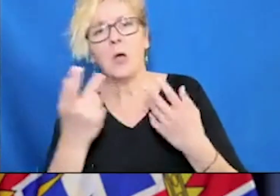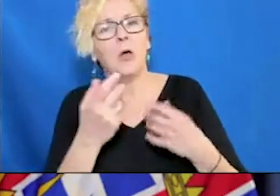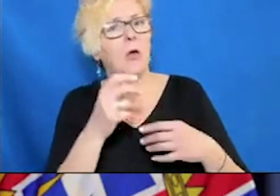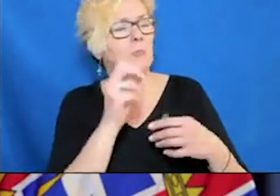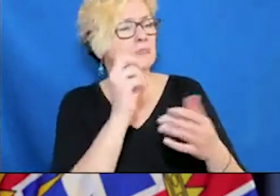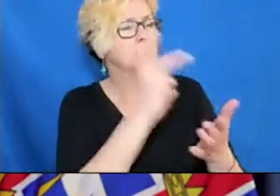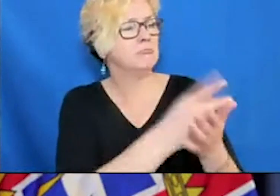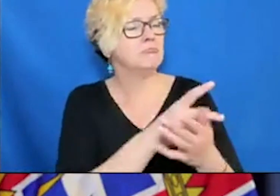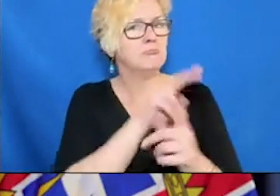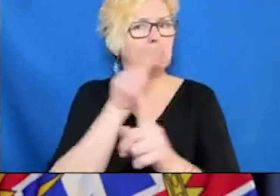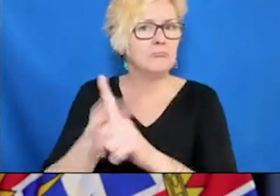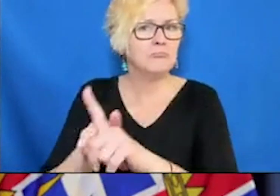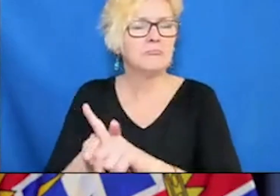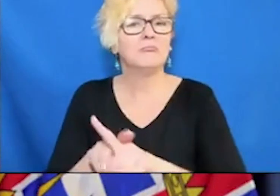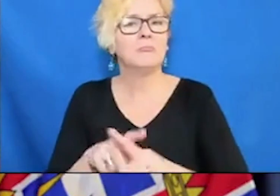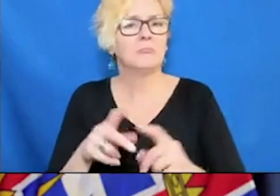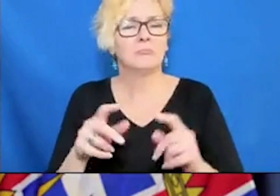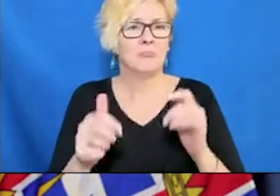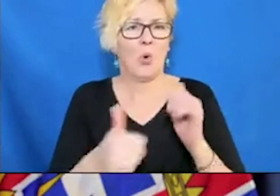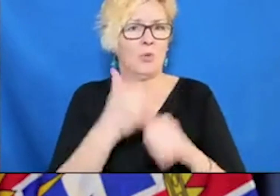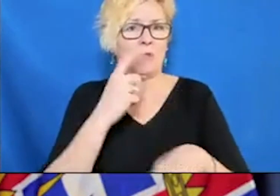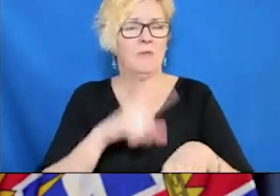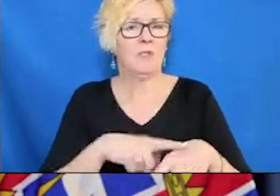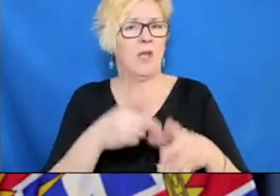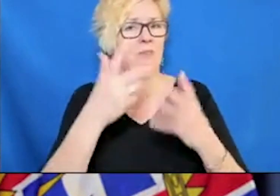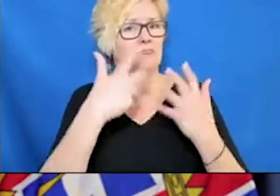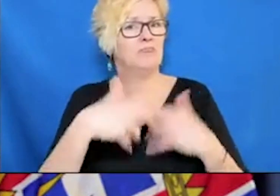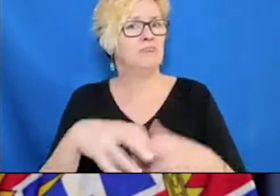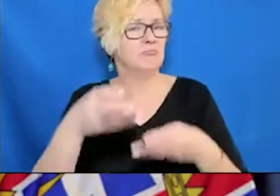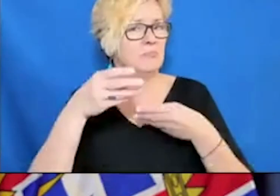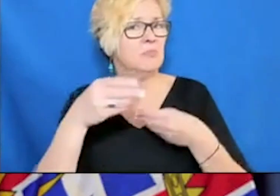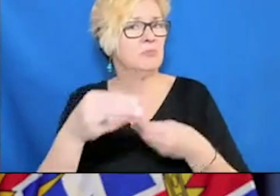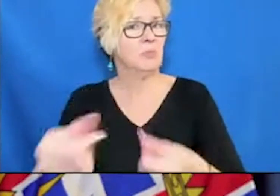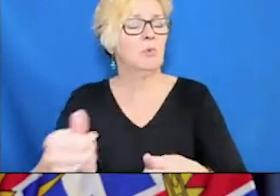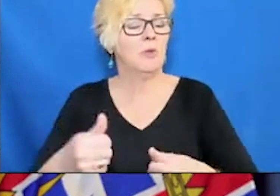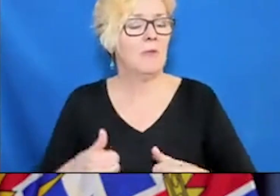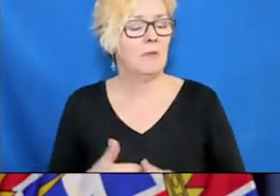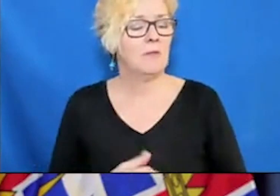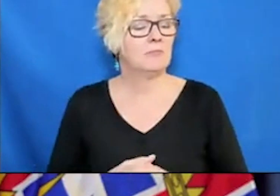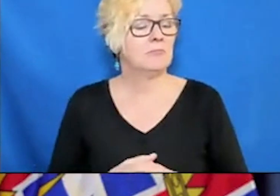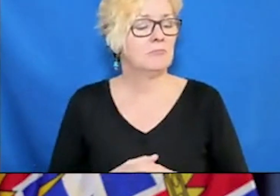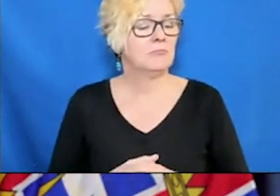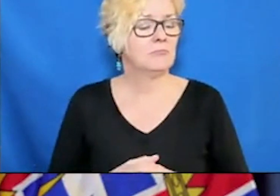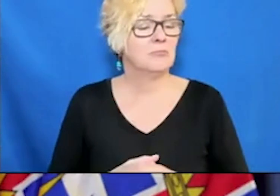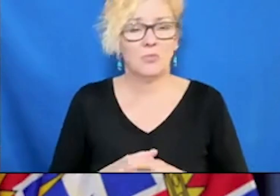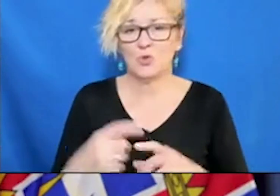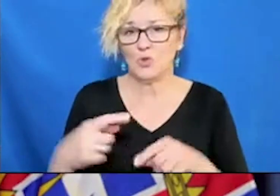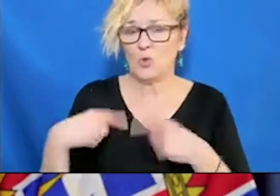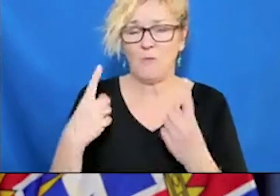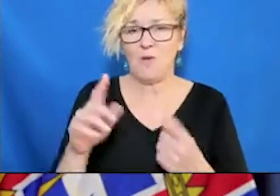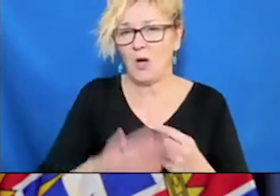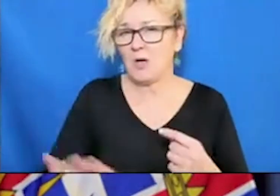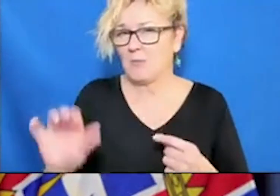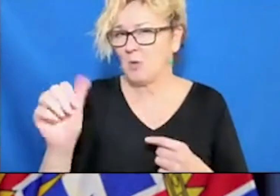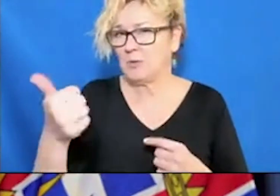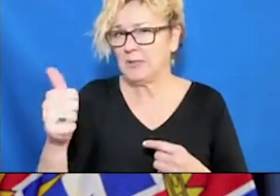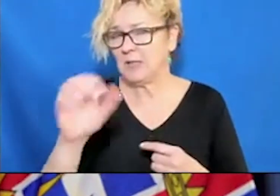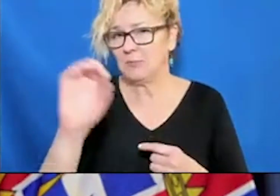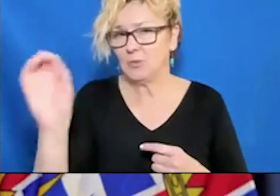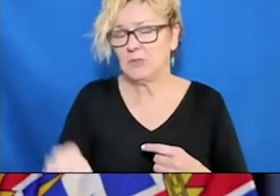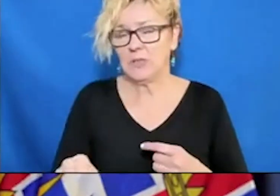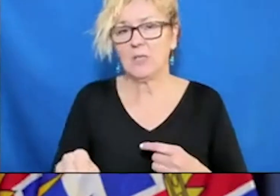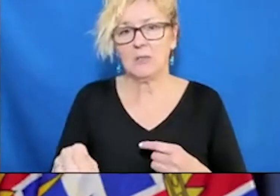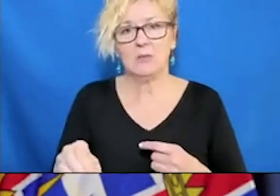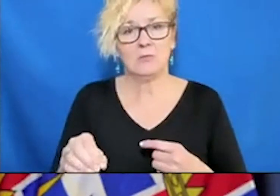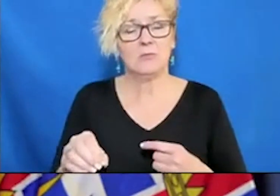of immunizations, and right now about 10.5% of the population immunized,